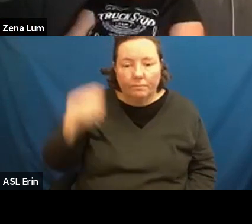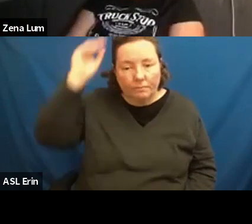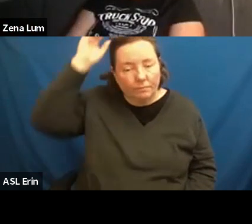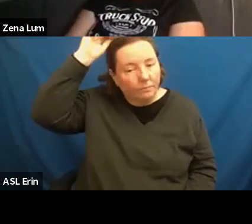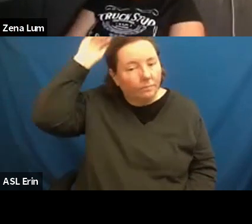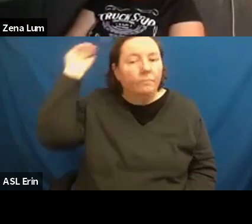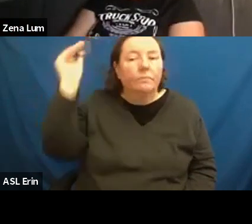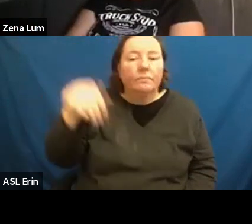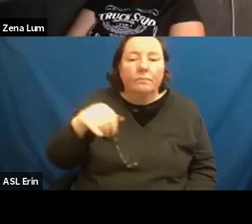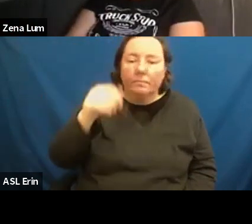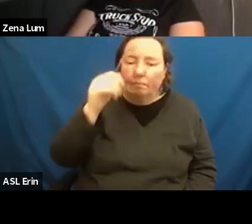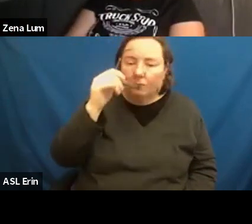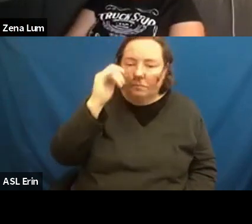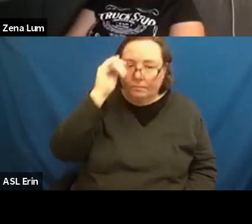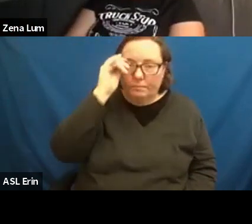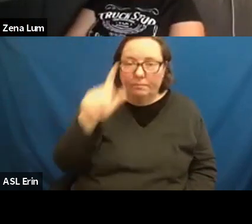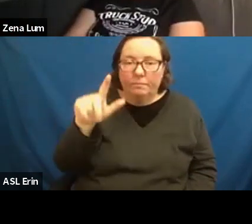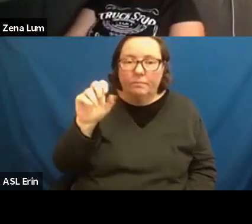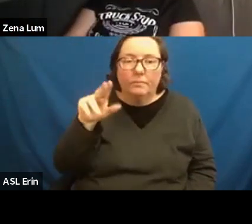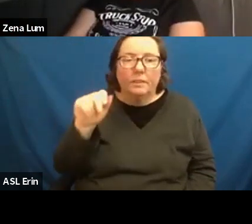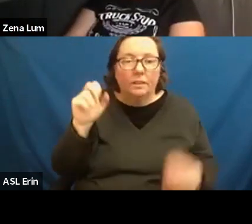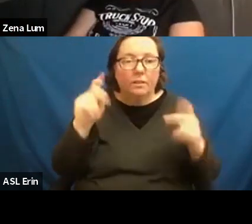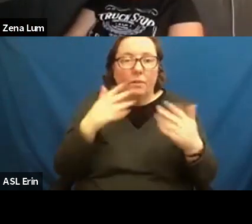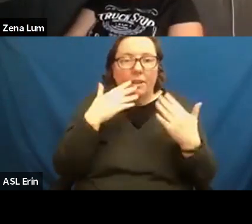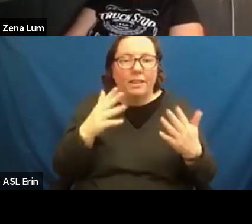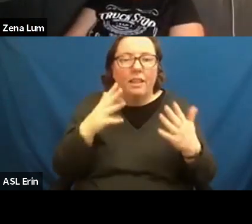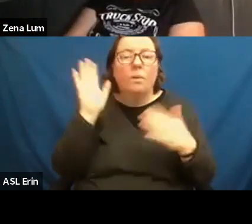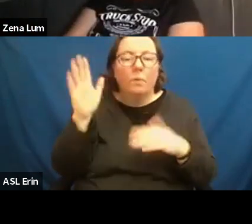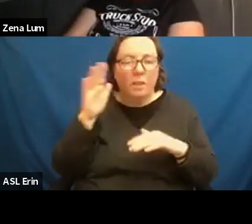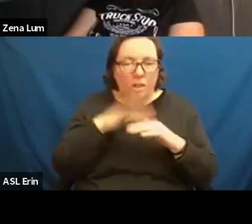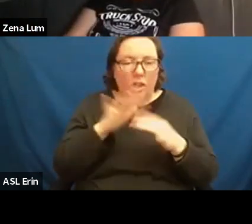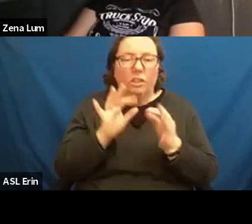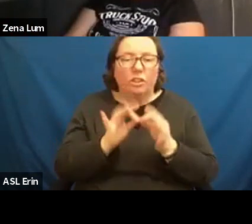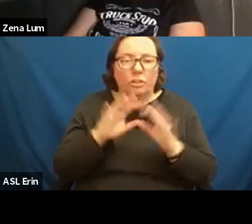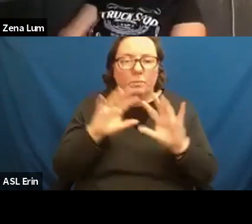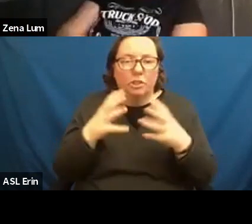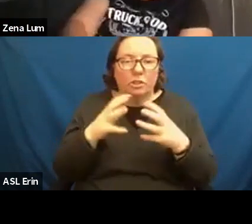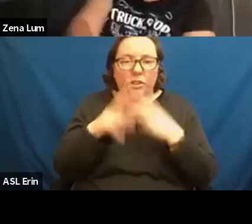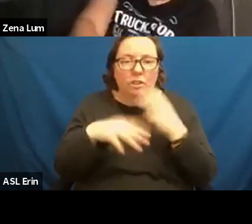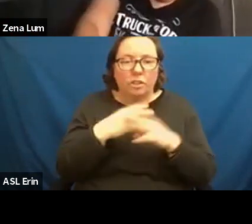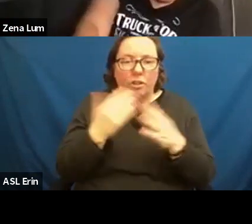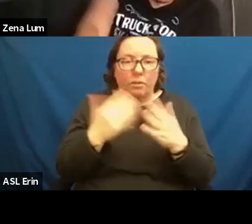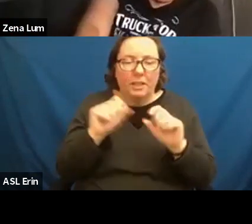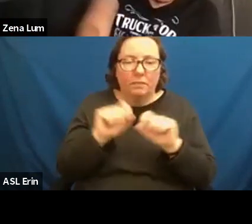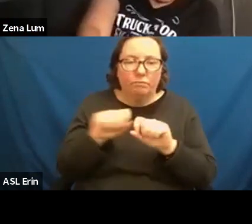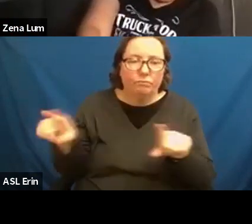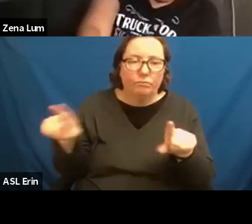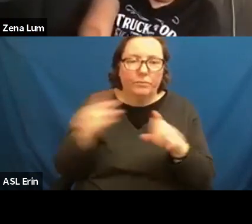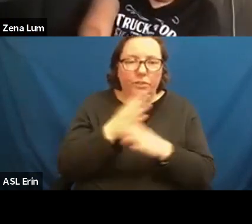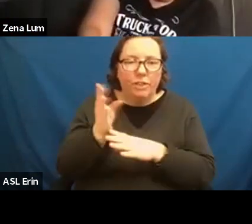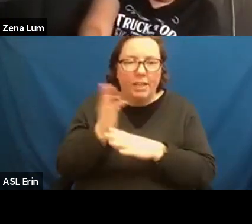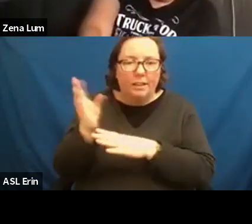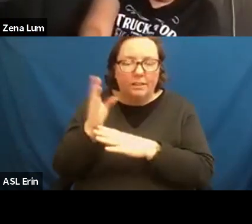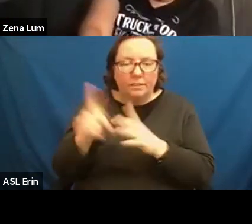Thank you very much. I will now activate the interpretation icon and all the interpreters will be sent to your channel so you can